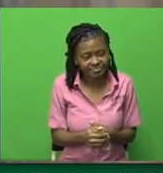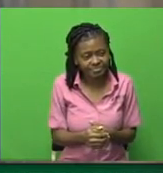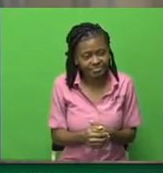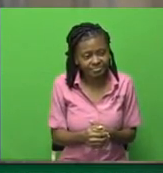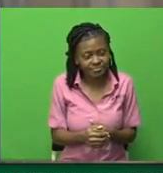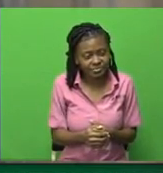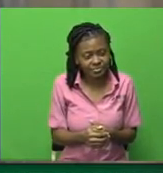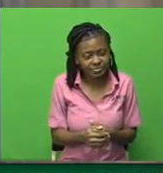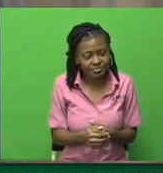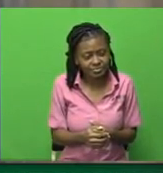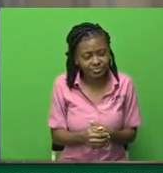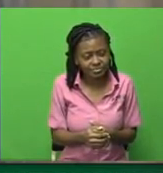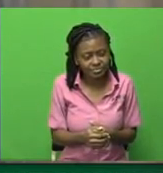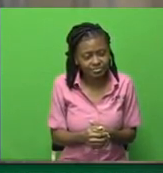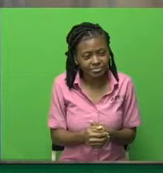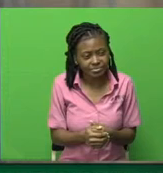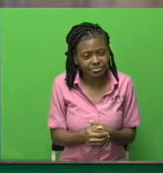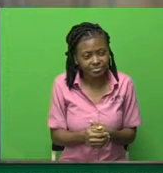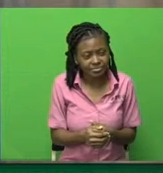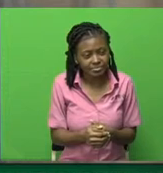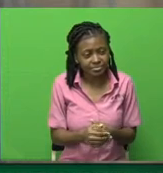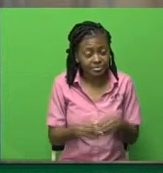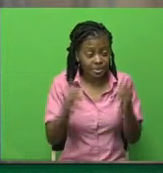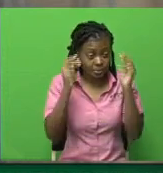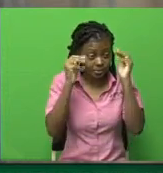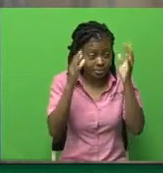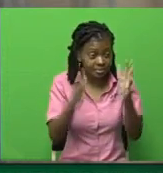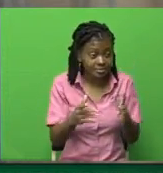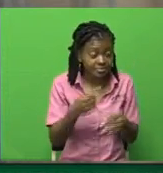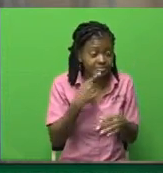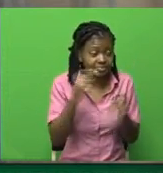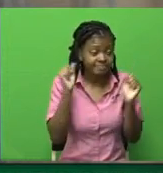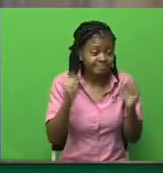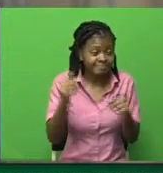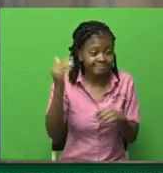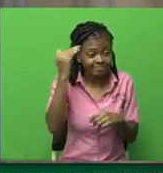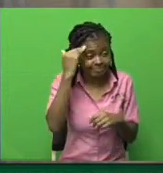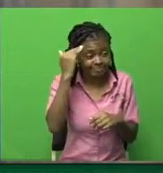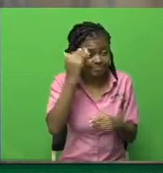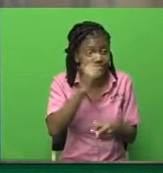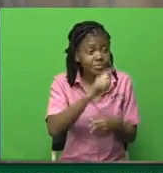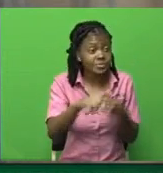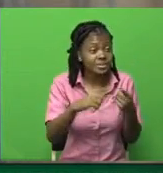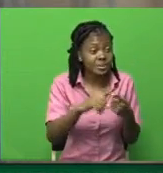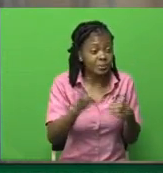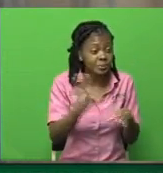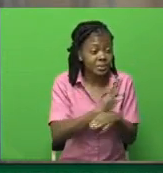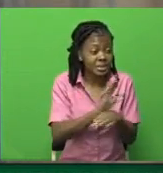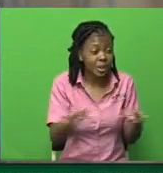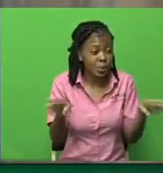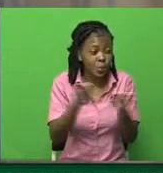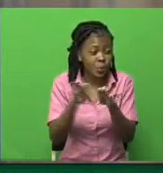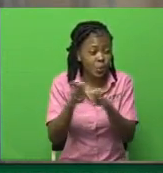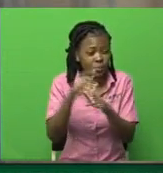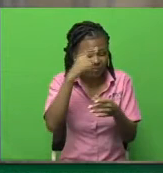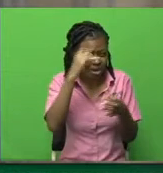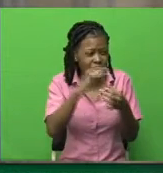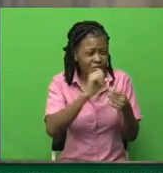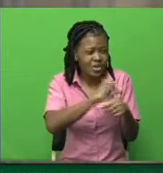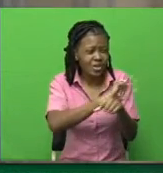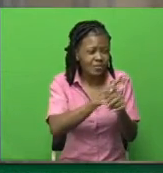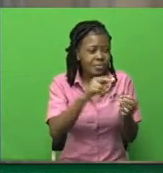the minister acknowledge the lockdown measures and closure of the economy would have devastated a tourism